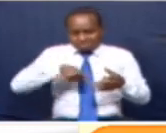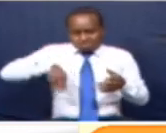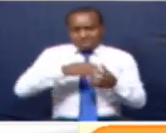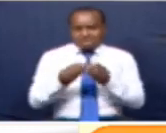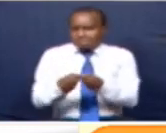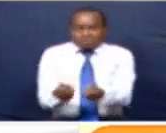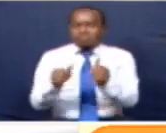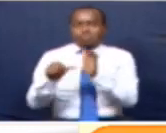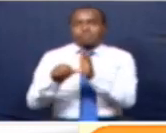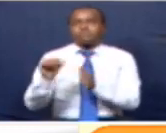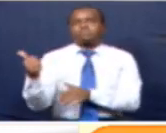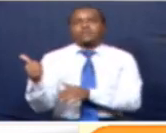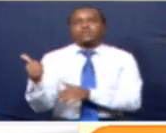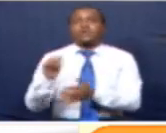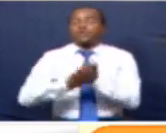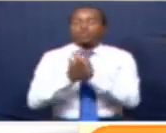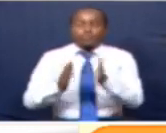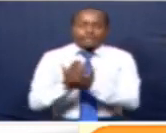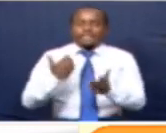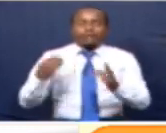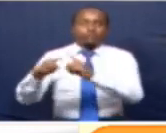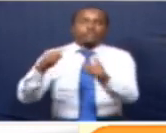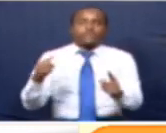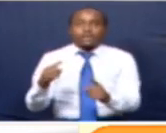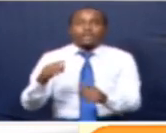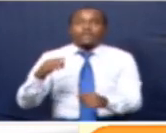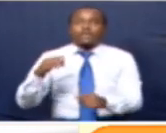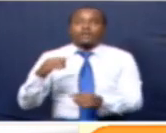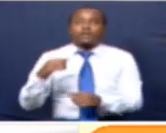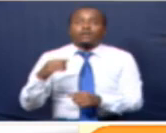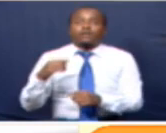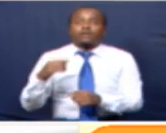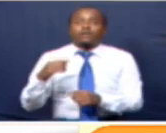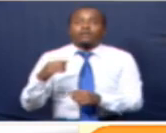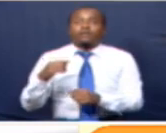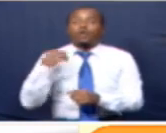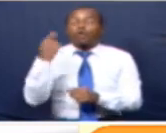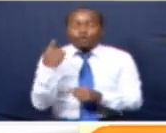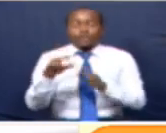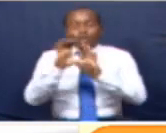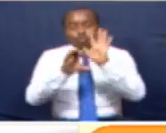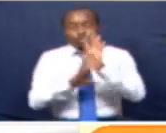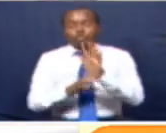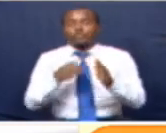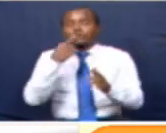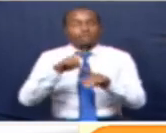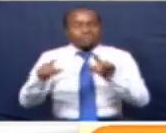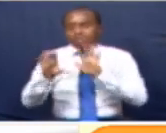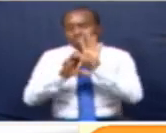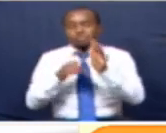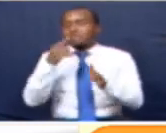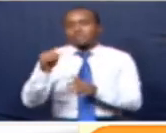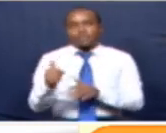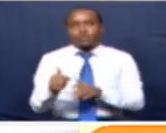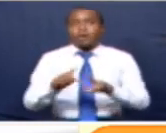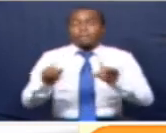Nobody can take away somebody's life unless the constitution provides, and it doesn't provide. But the bigger crisis, Anne,